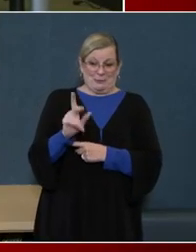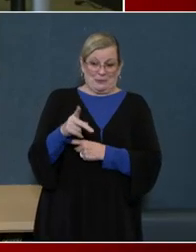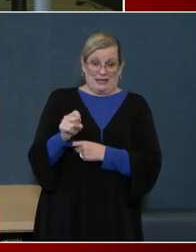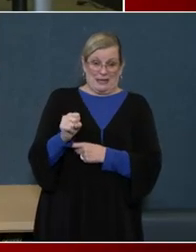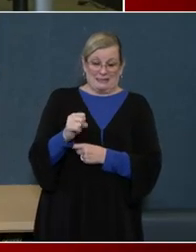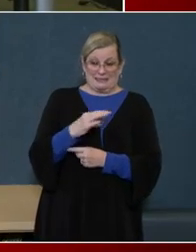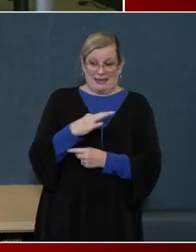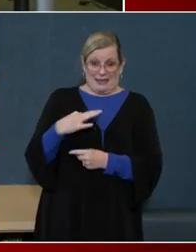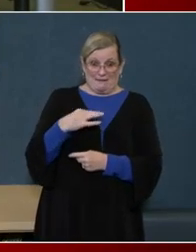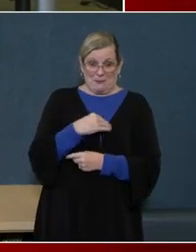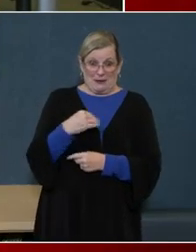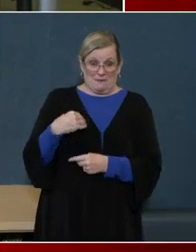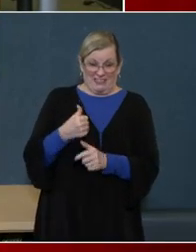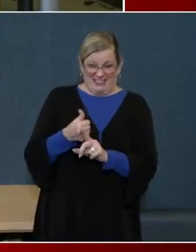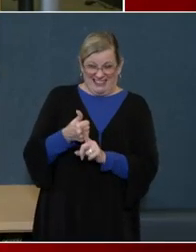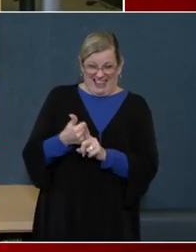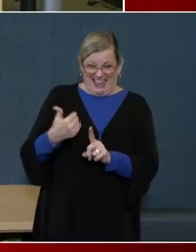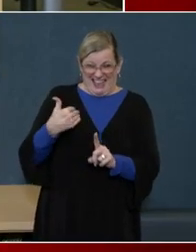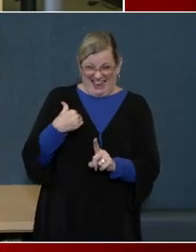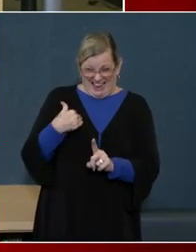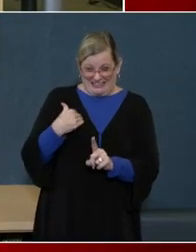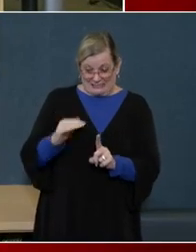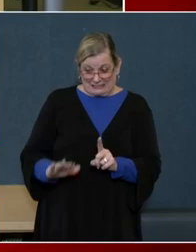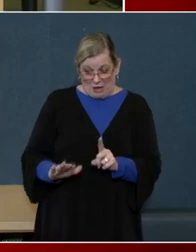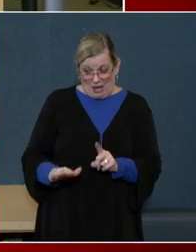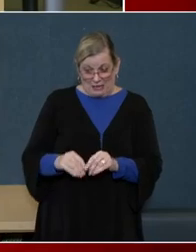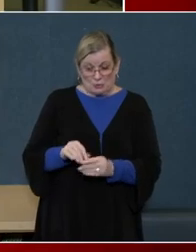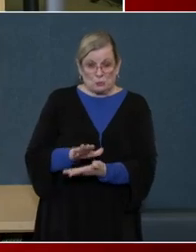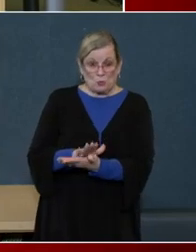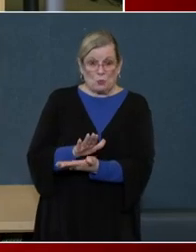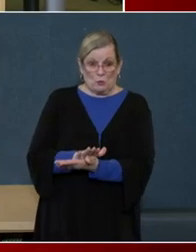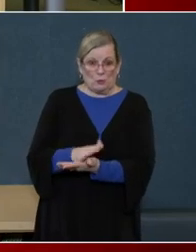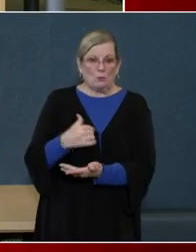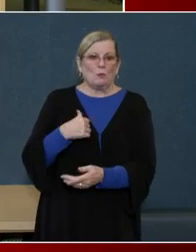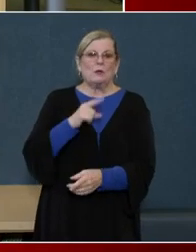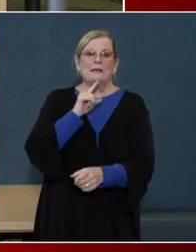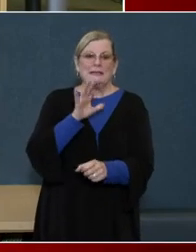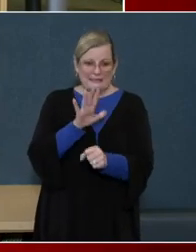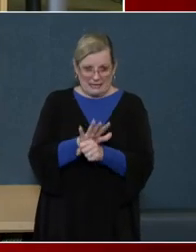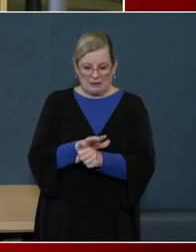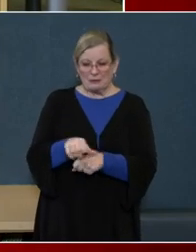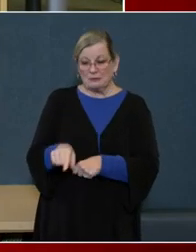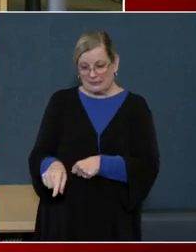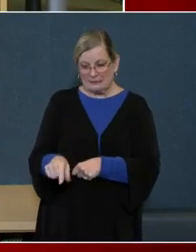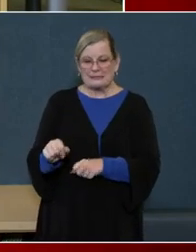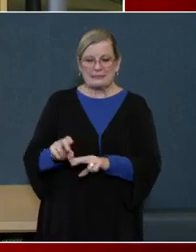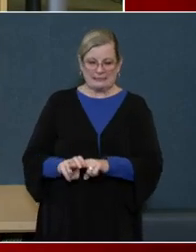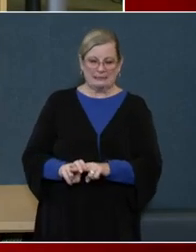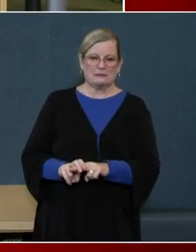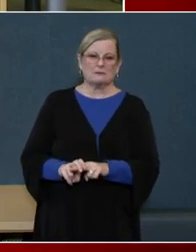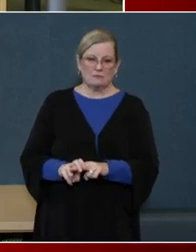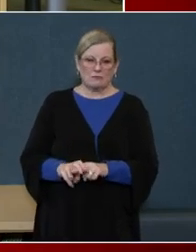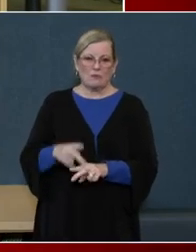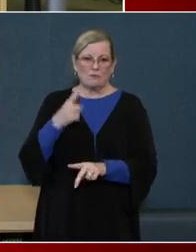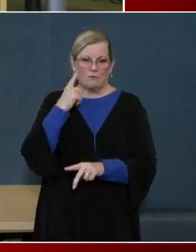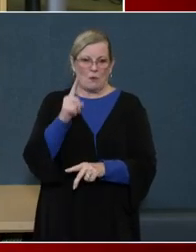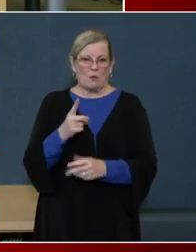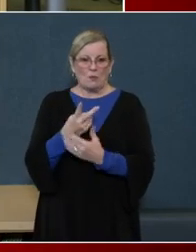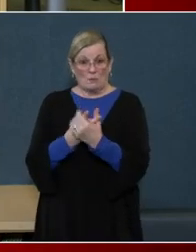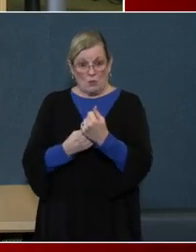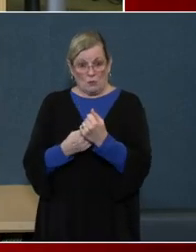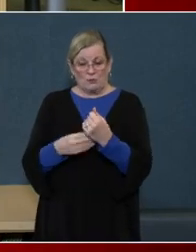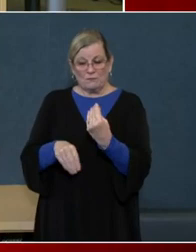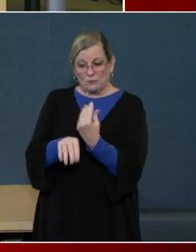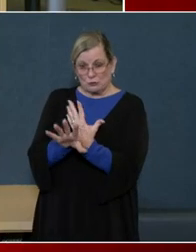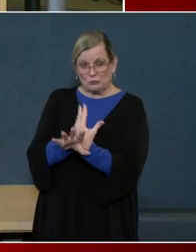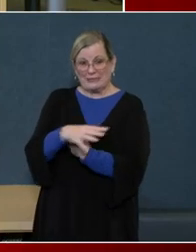DCPS school, we are guaranteeing them a seat in our Canvas Academic and Real Engagement